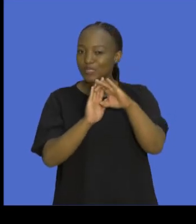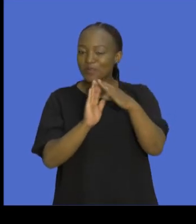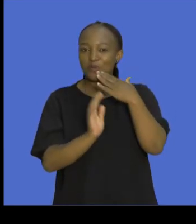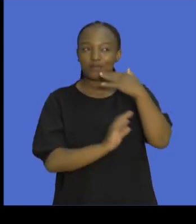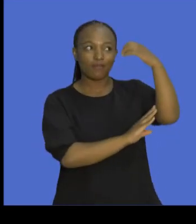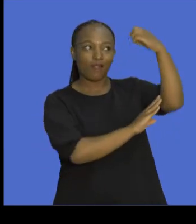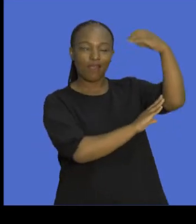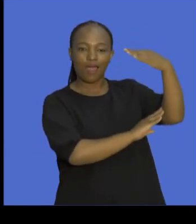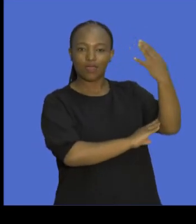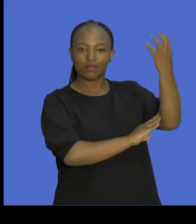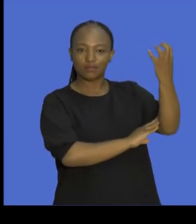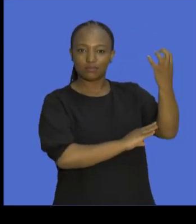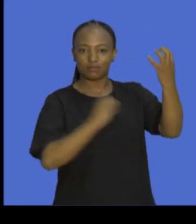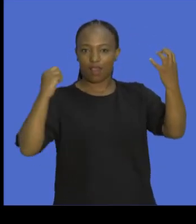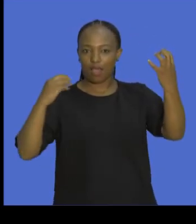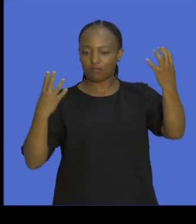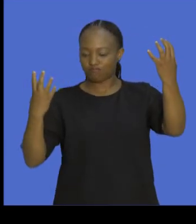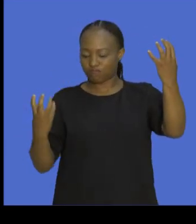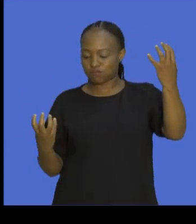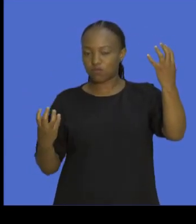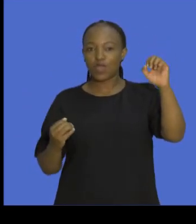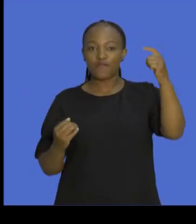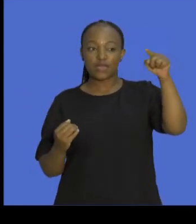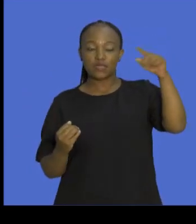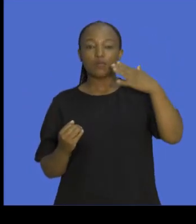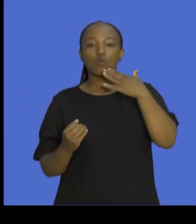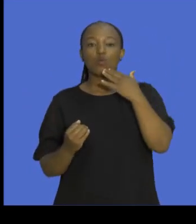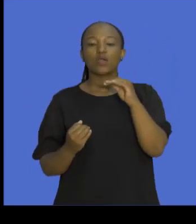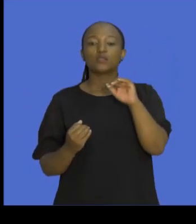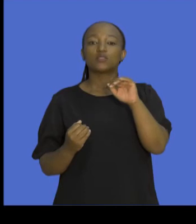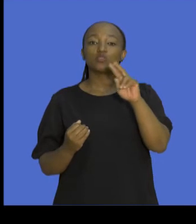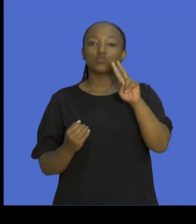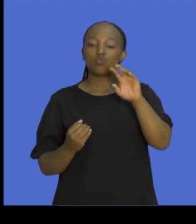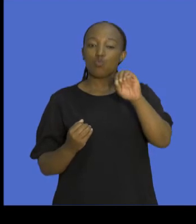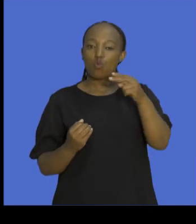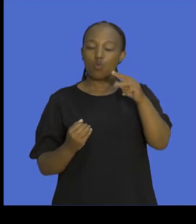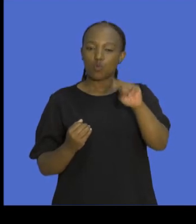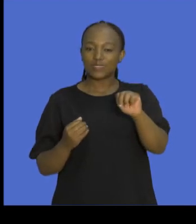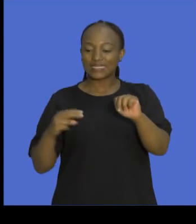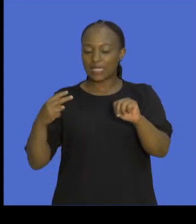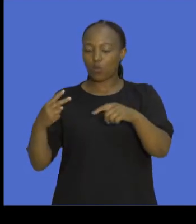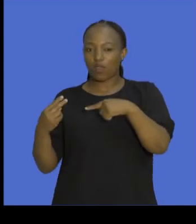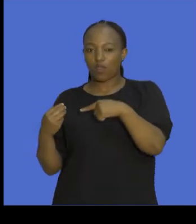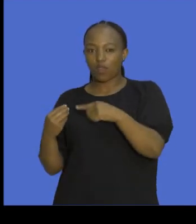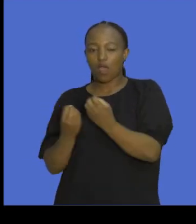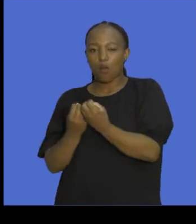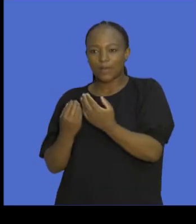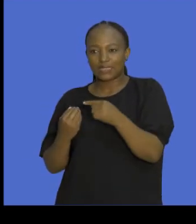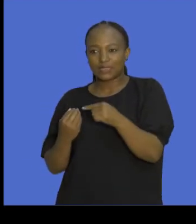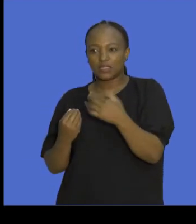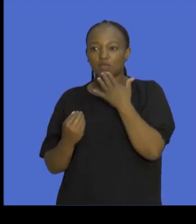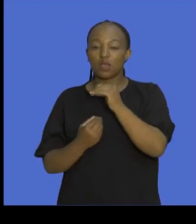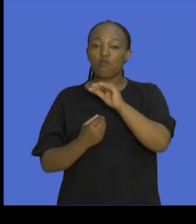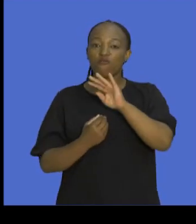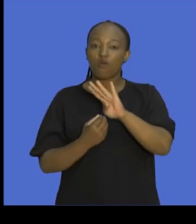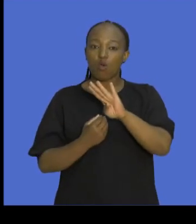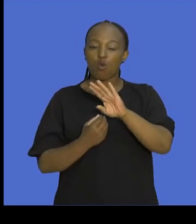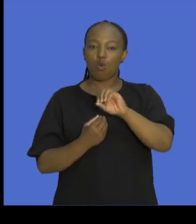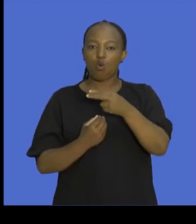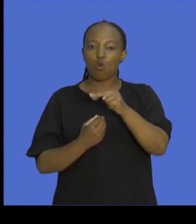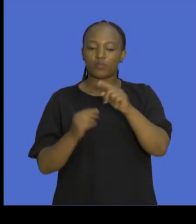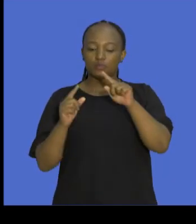okay? The first one will have a resistance of 2 ohms, while the second one has a resistance of 4 ohms,